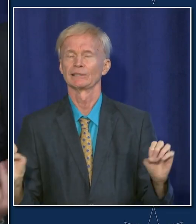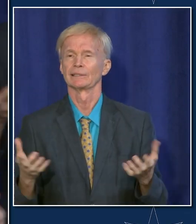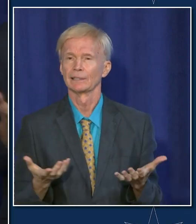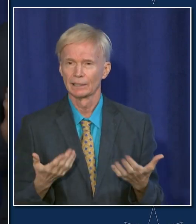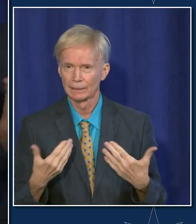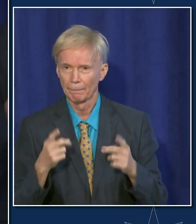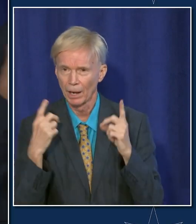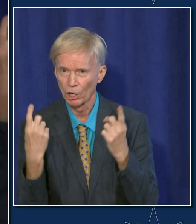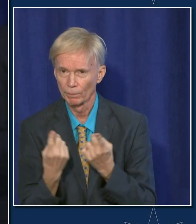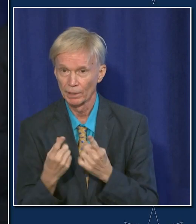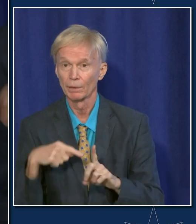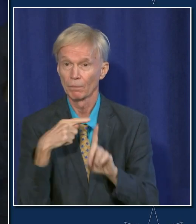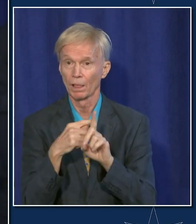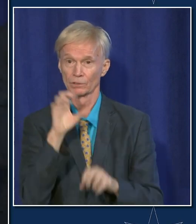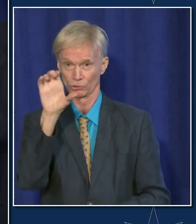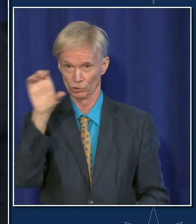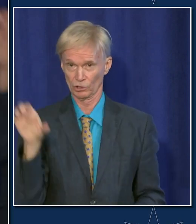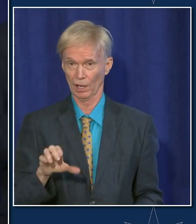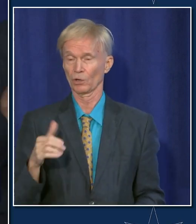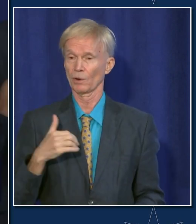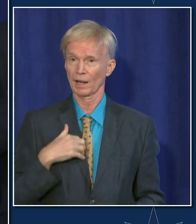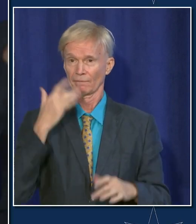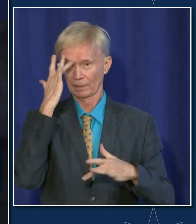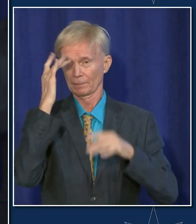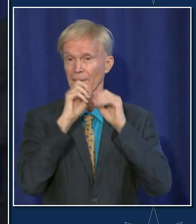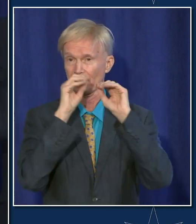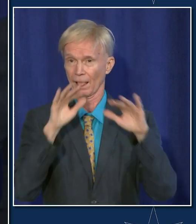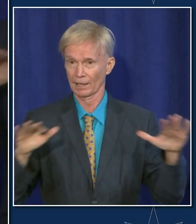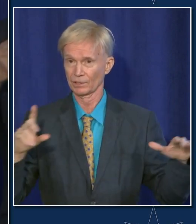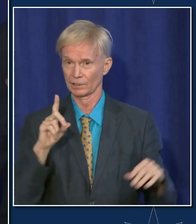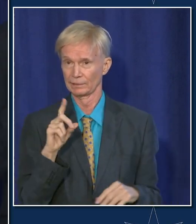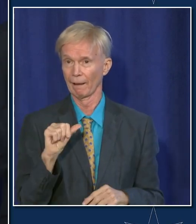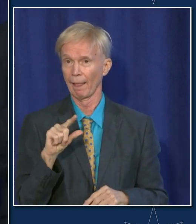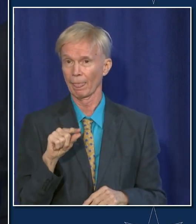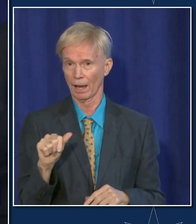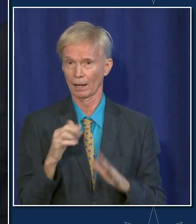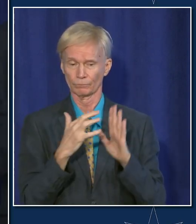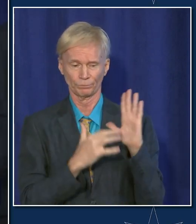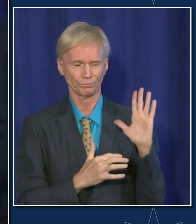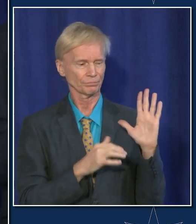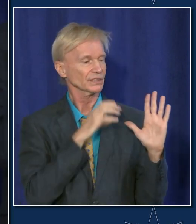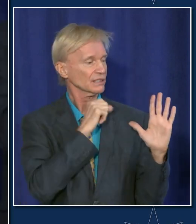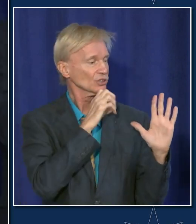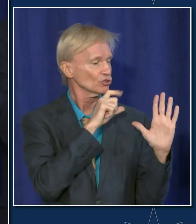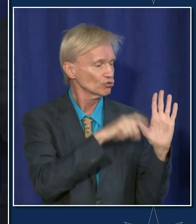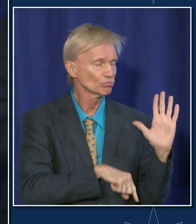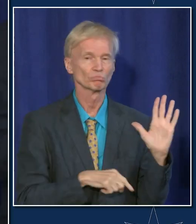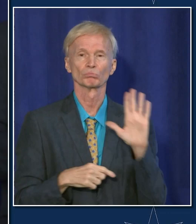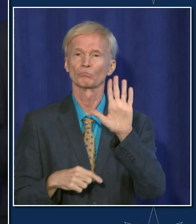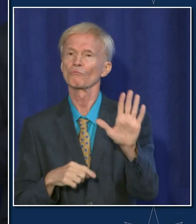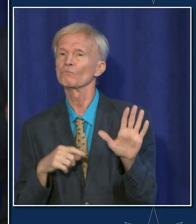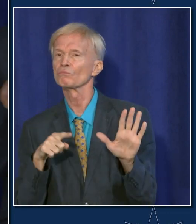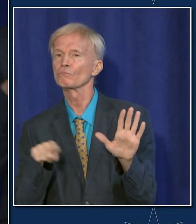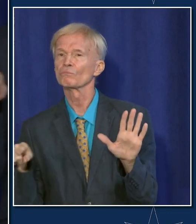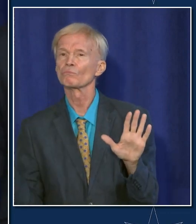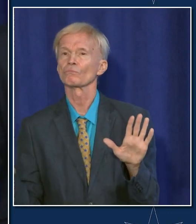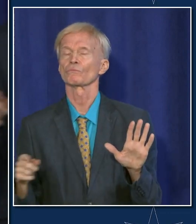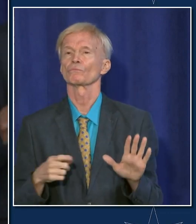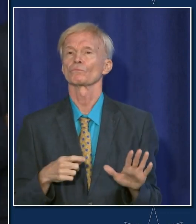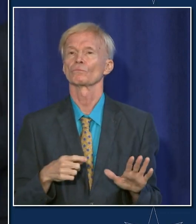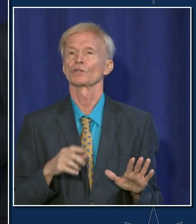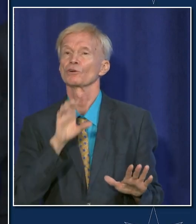also followed Chicago's overall epidemiologic data. So, for example, I showed some of that age group and some of what we've been seeing in terms